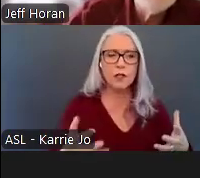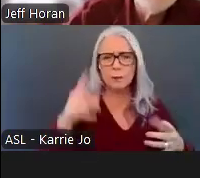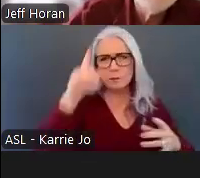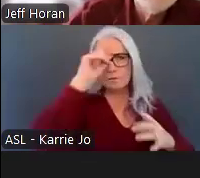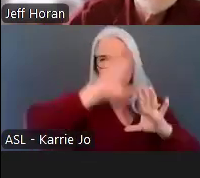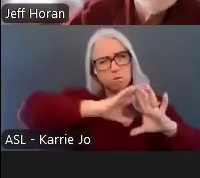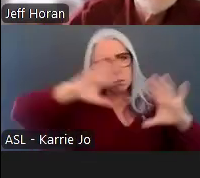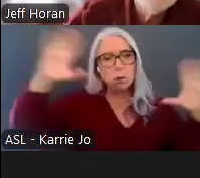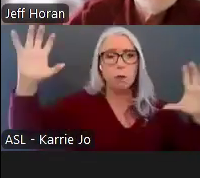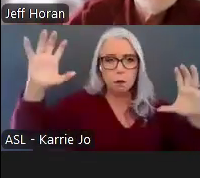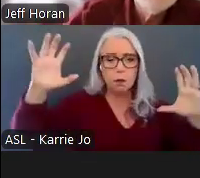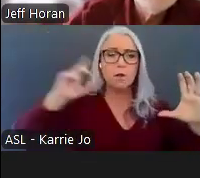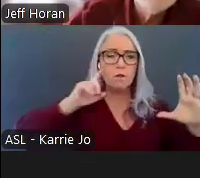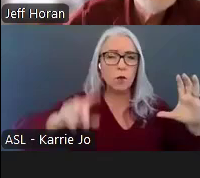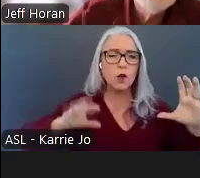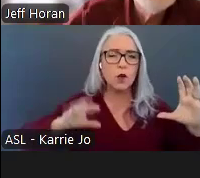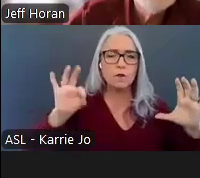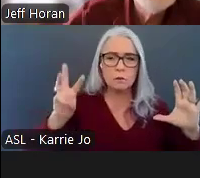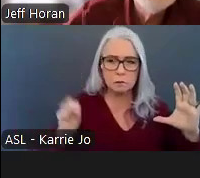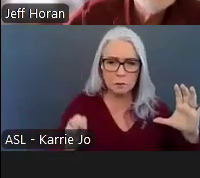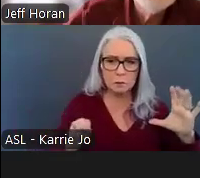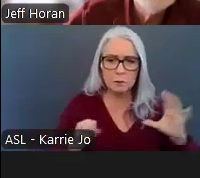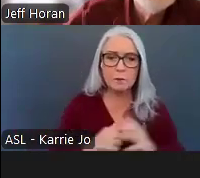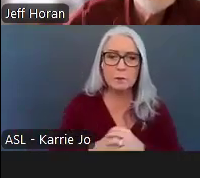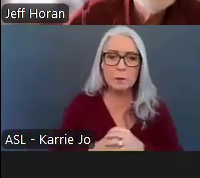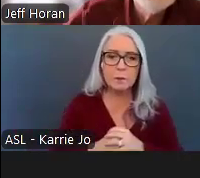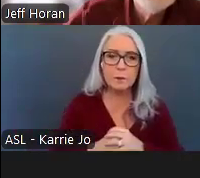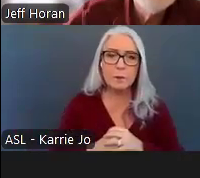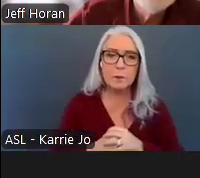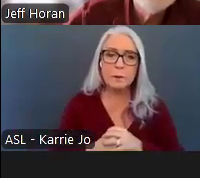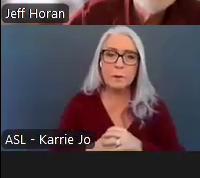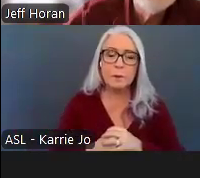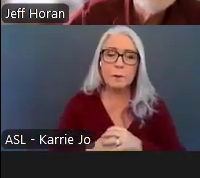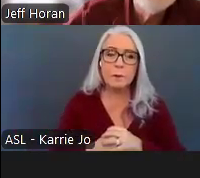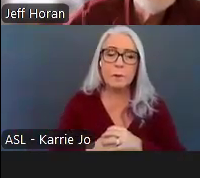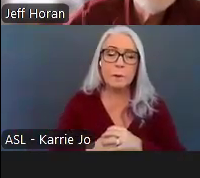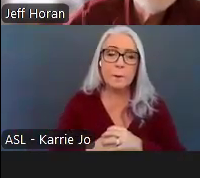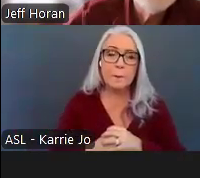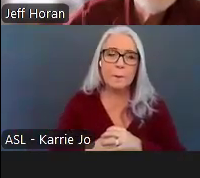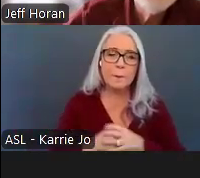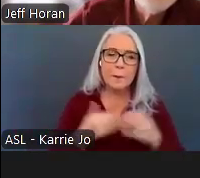Okay, and if you can hit it up again. There we go, thank you.